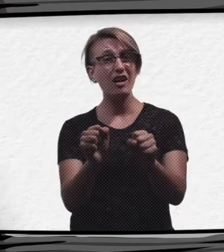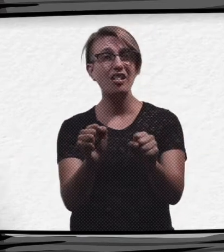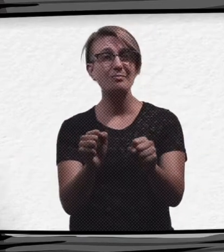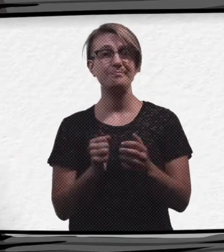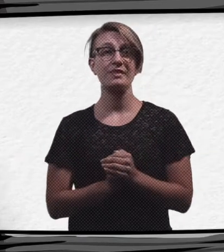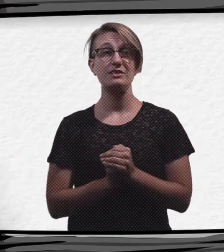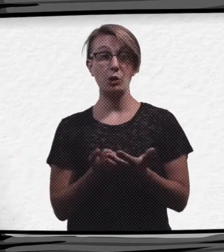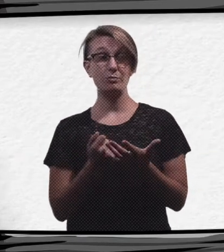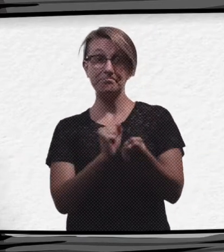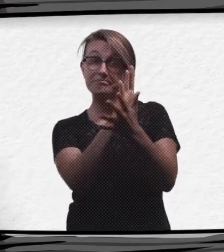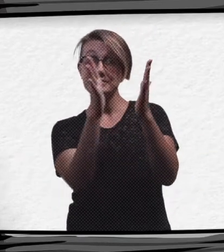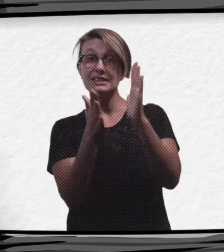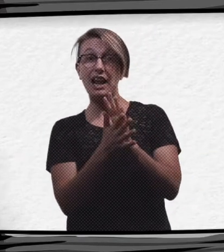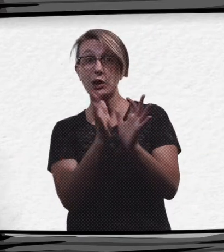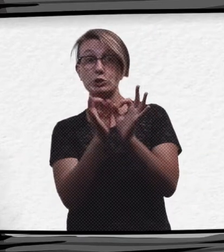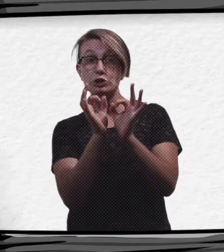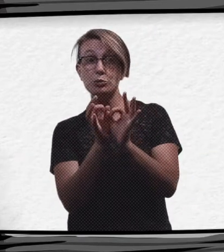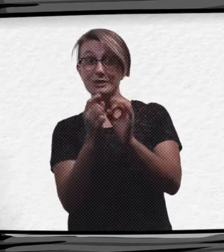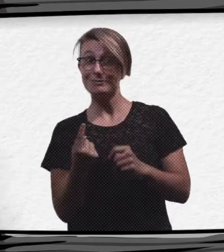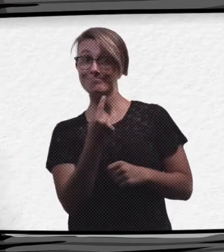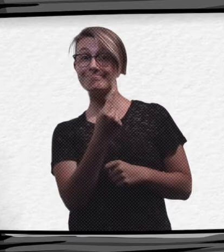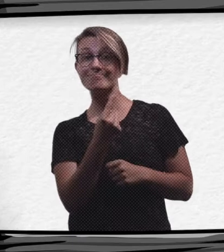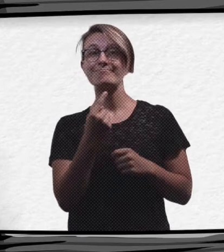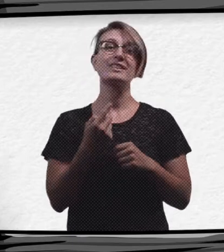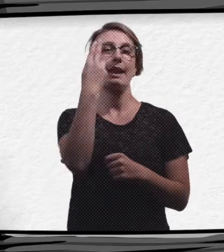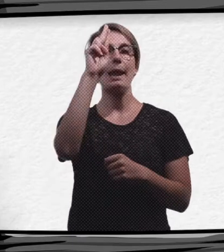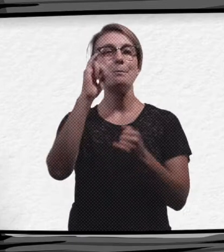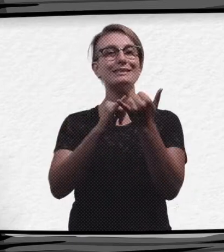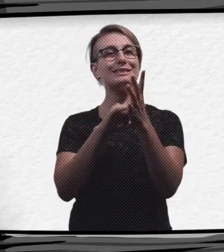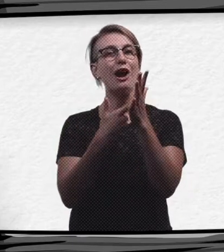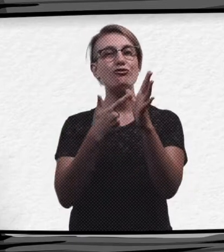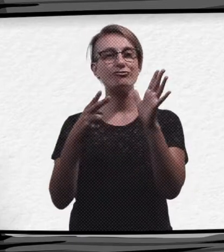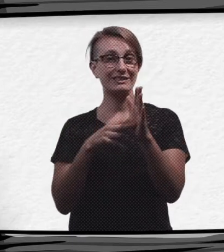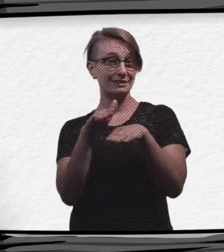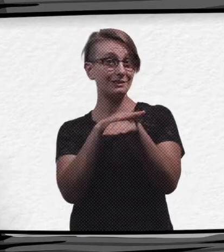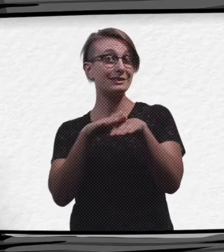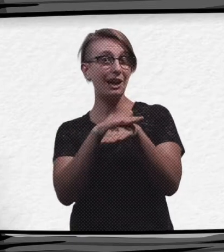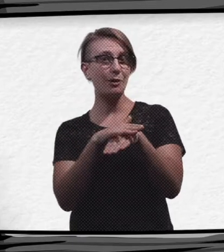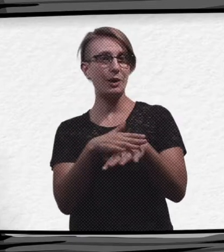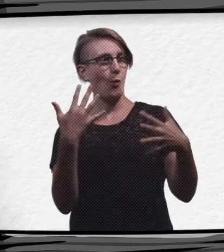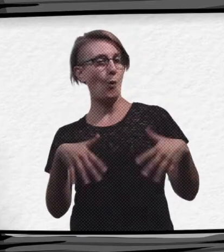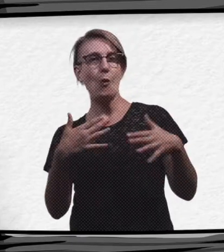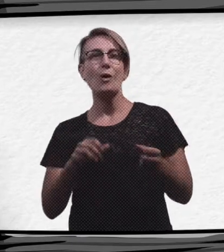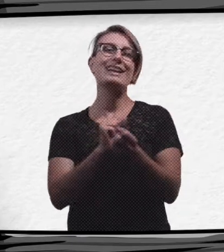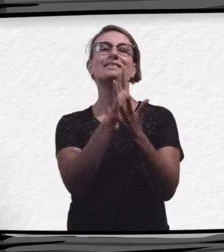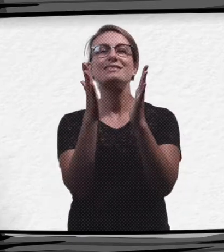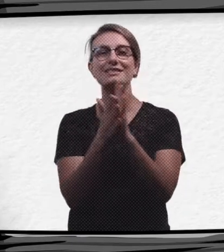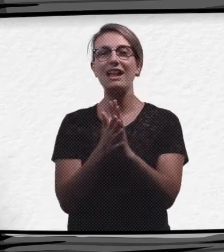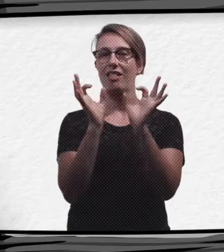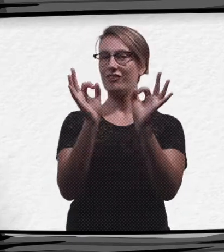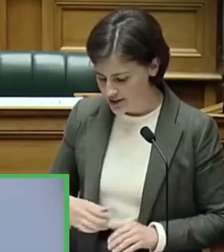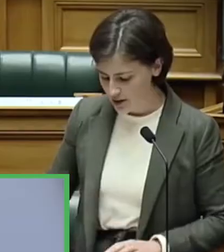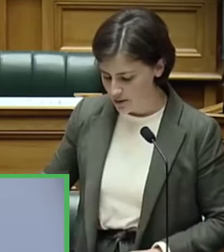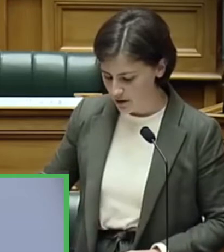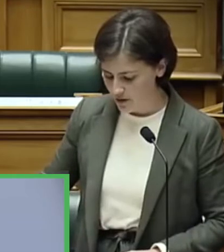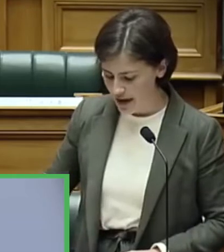Note, that is an official language of this country. She's amazing, and I'm super privileged to have the resources to be able to pay her